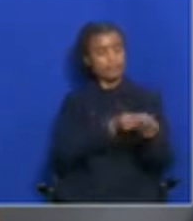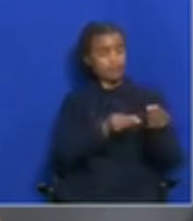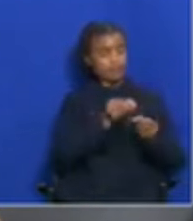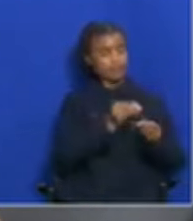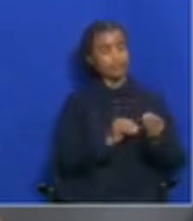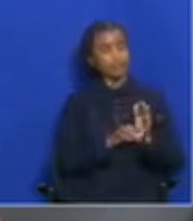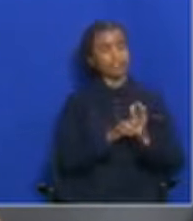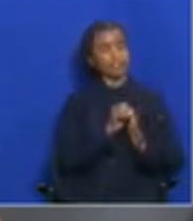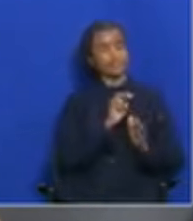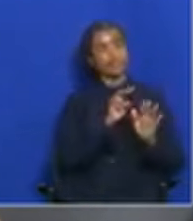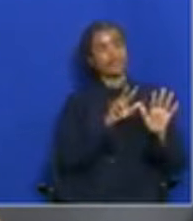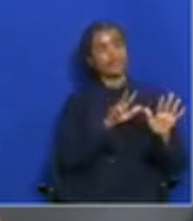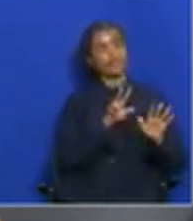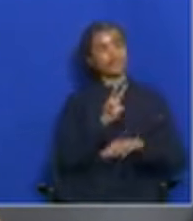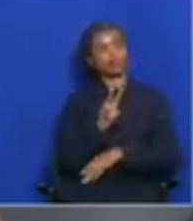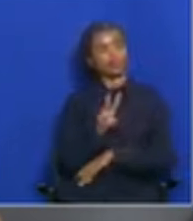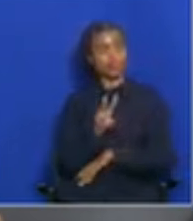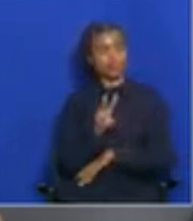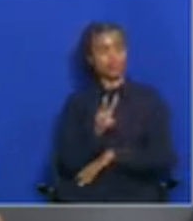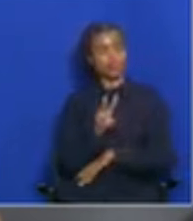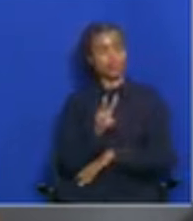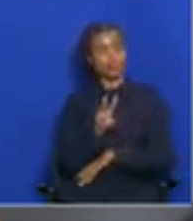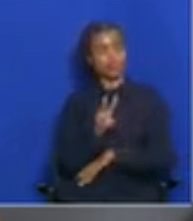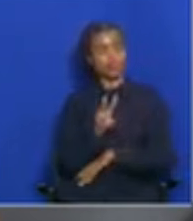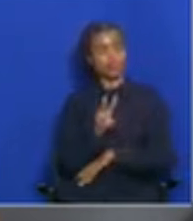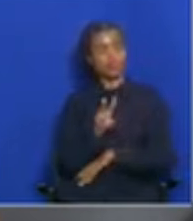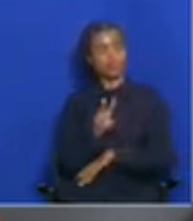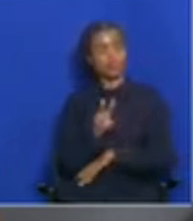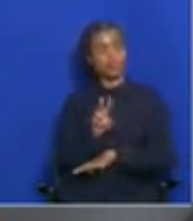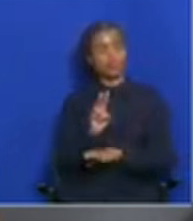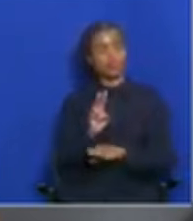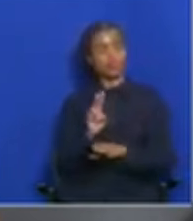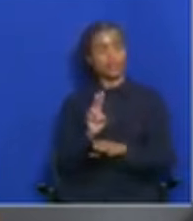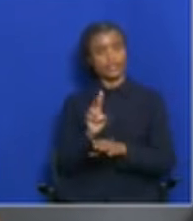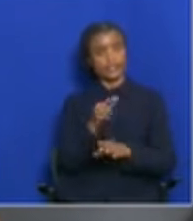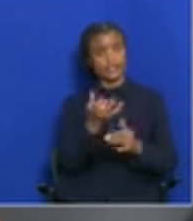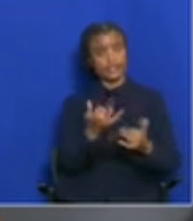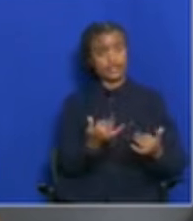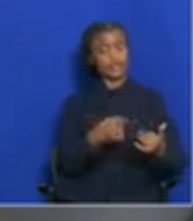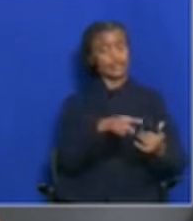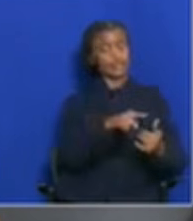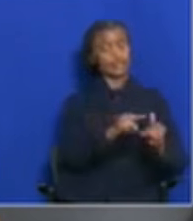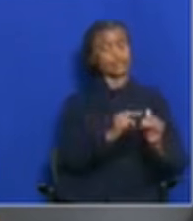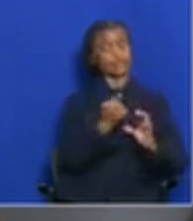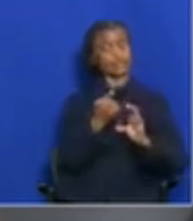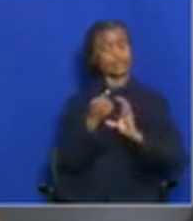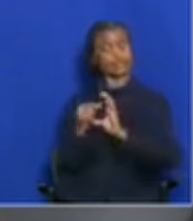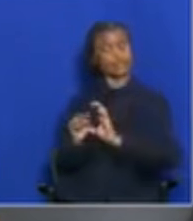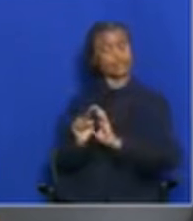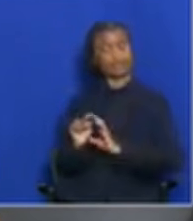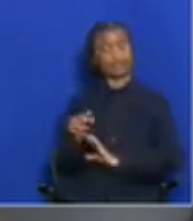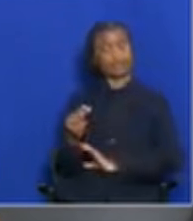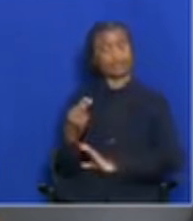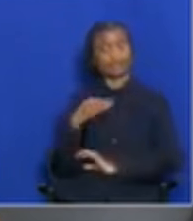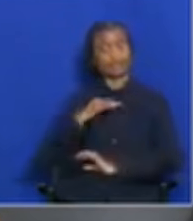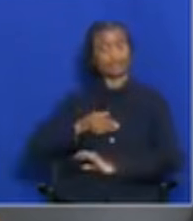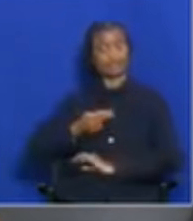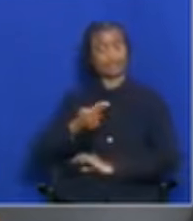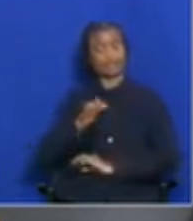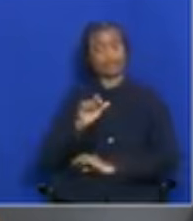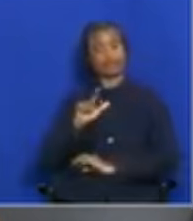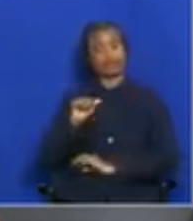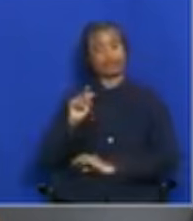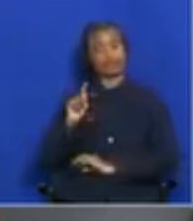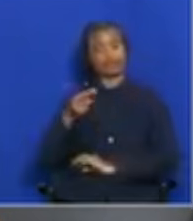it. It's an email from Ms. Latwayo on the 12th of November 2025 to Mr.